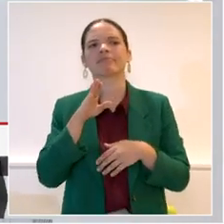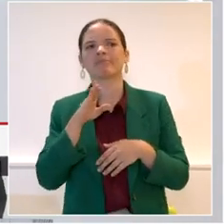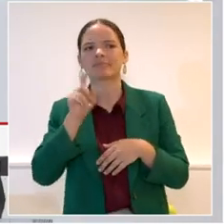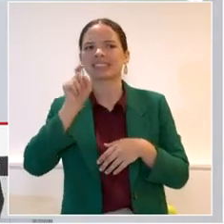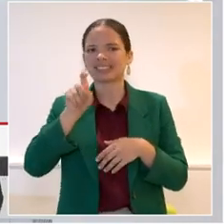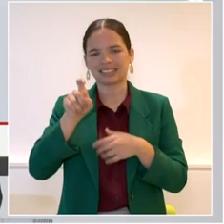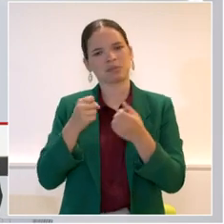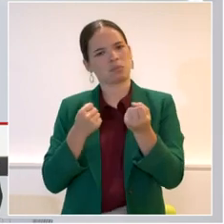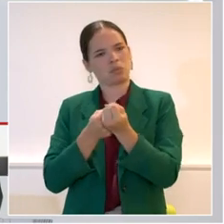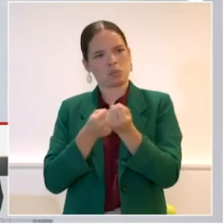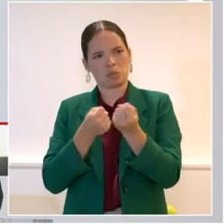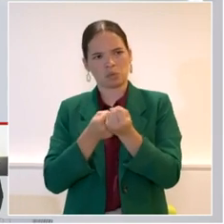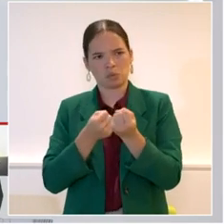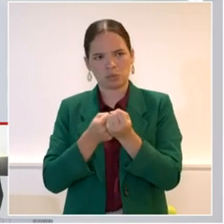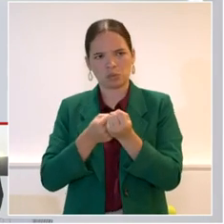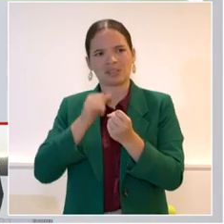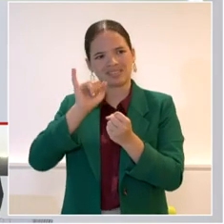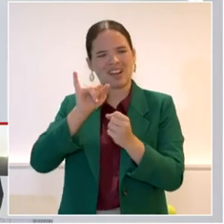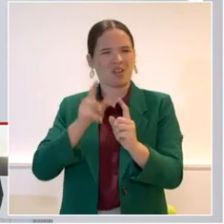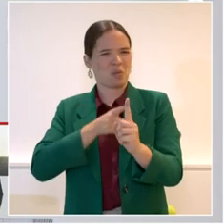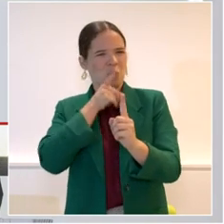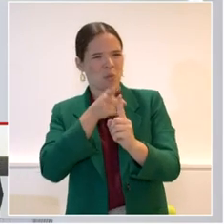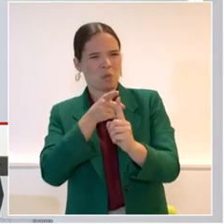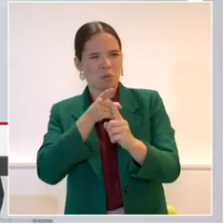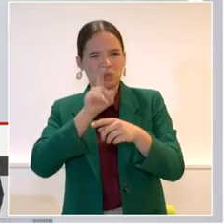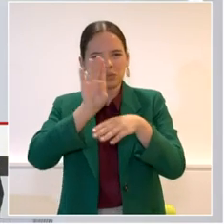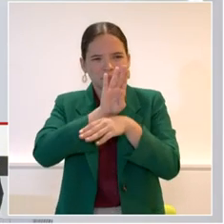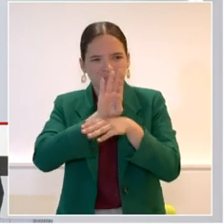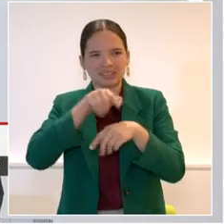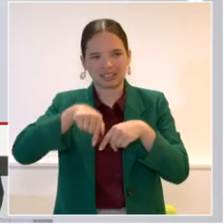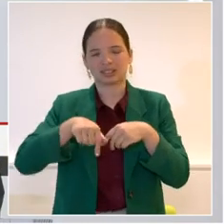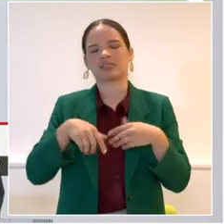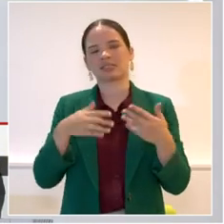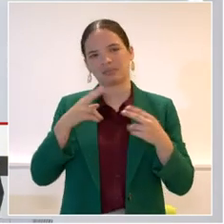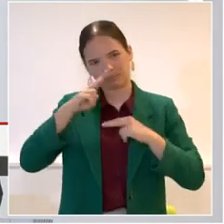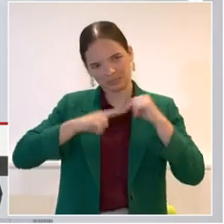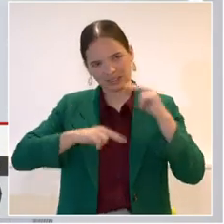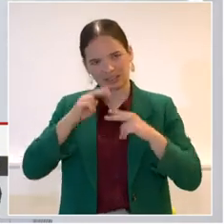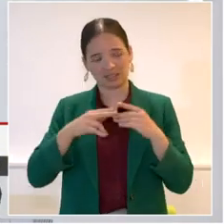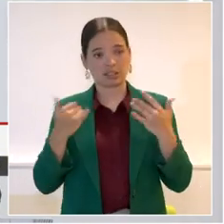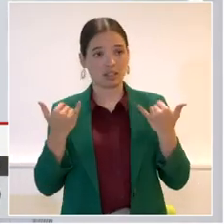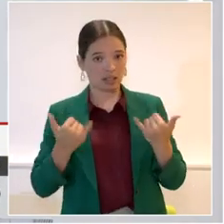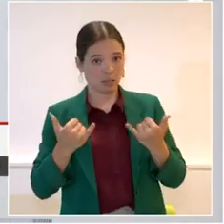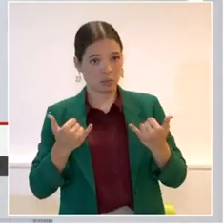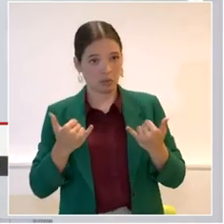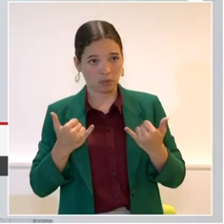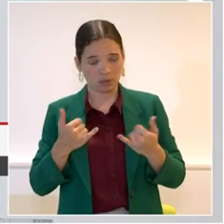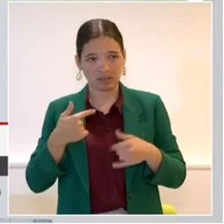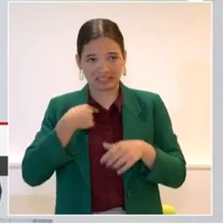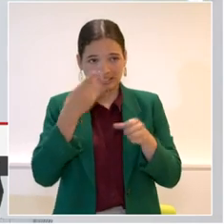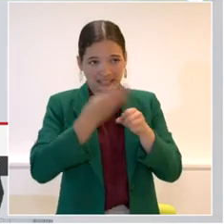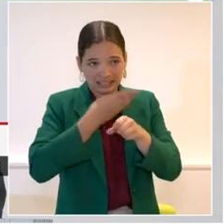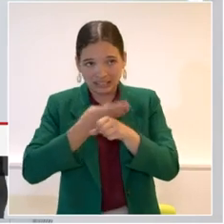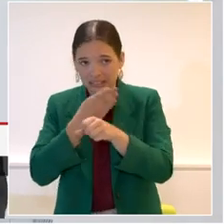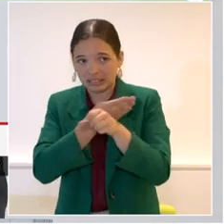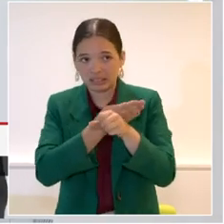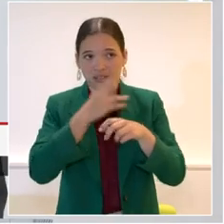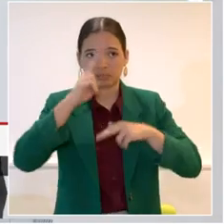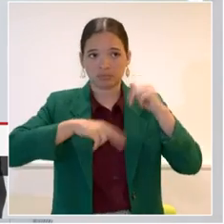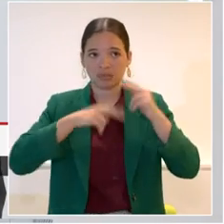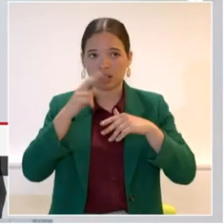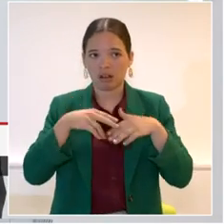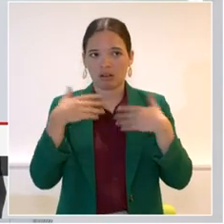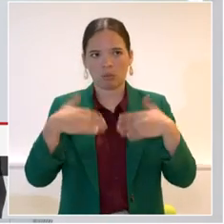they visit. Right here, the district is supporting an important need with the renovation of this facility. In this